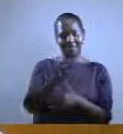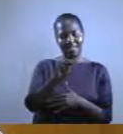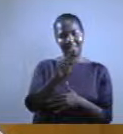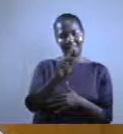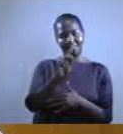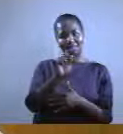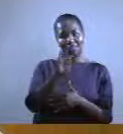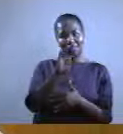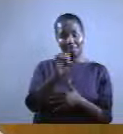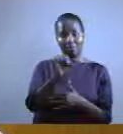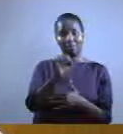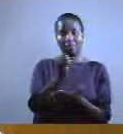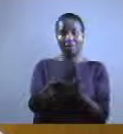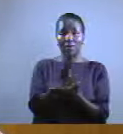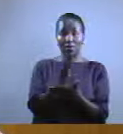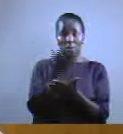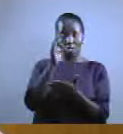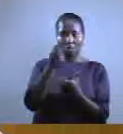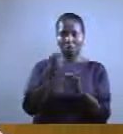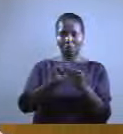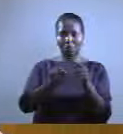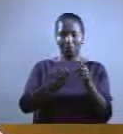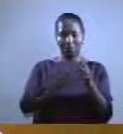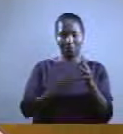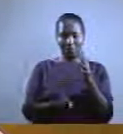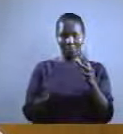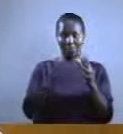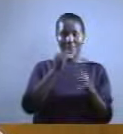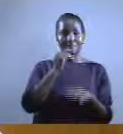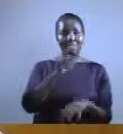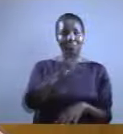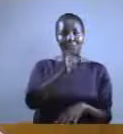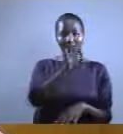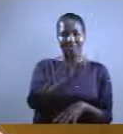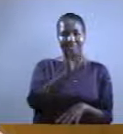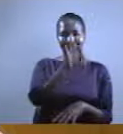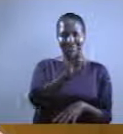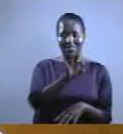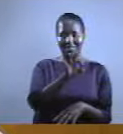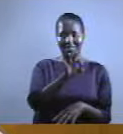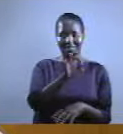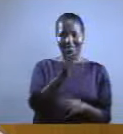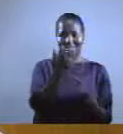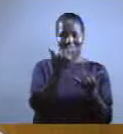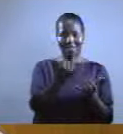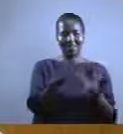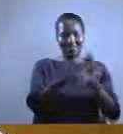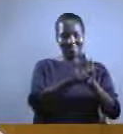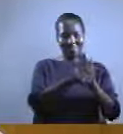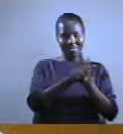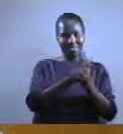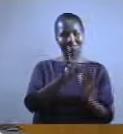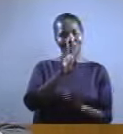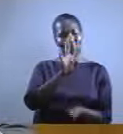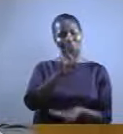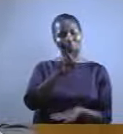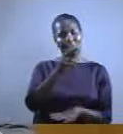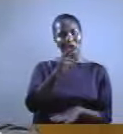that government is able to do the following: meet the 2013 fiscal deficit target of